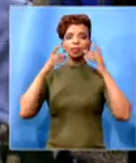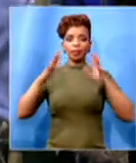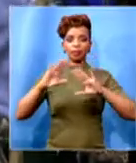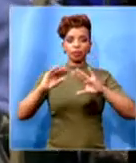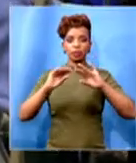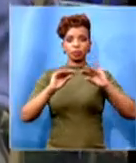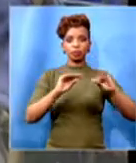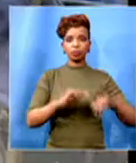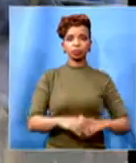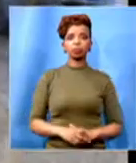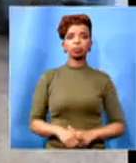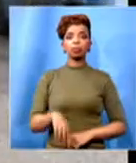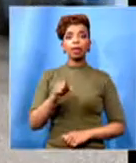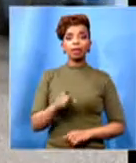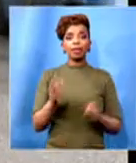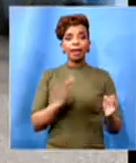arrangement, but it's done in the community.